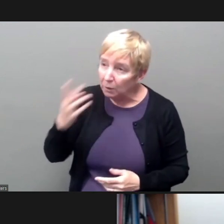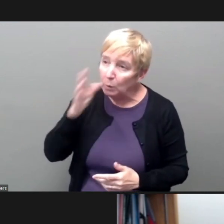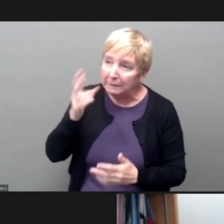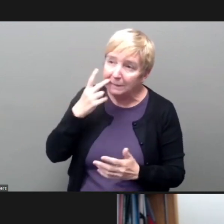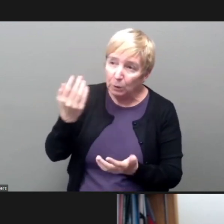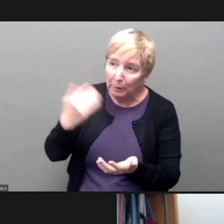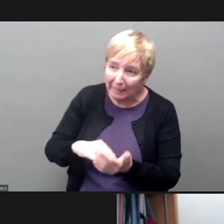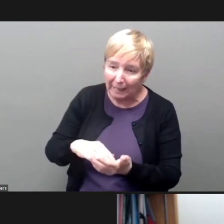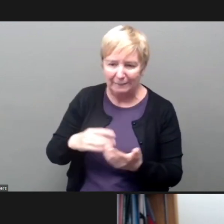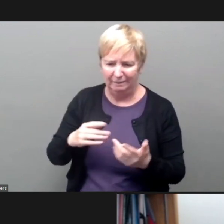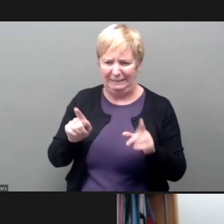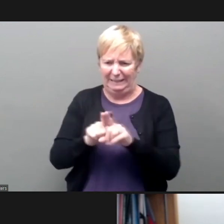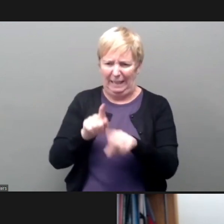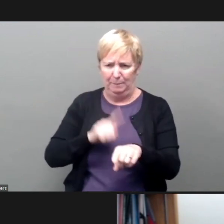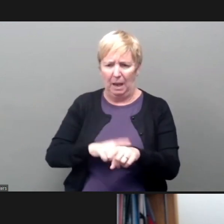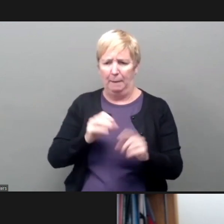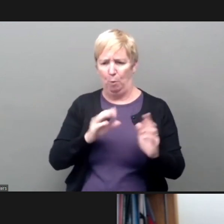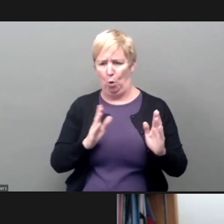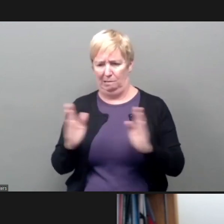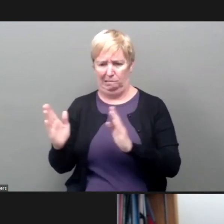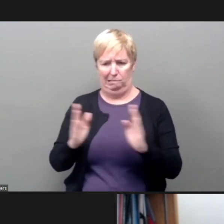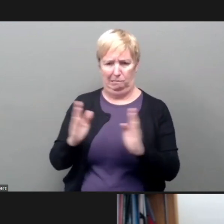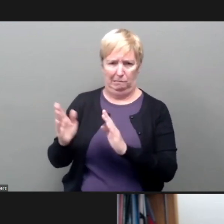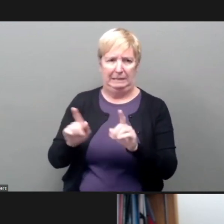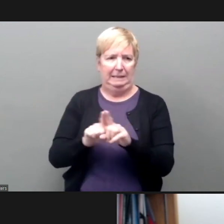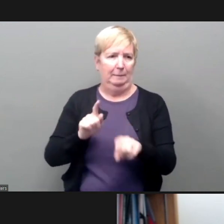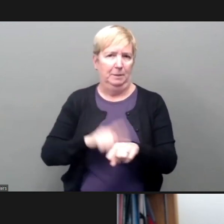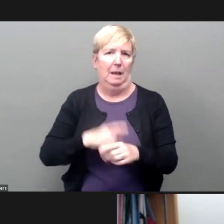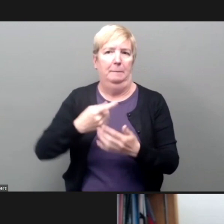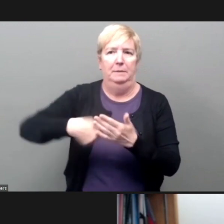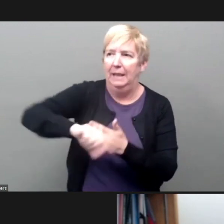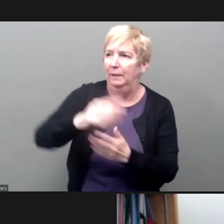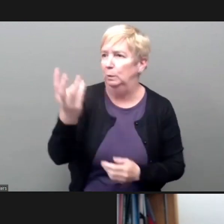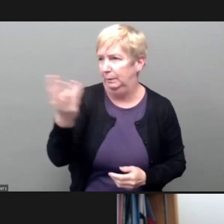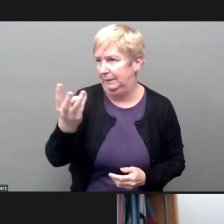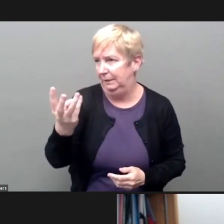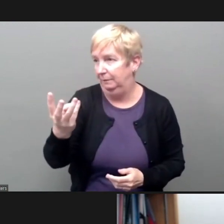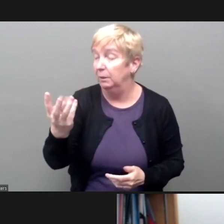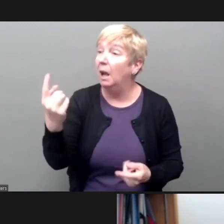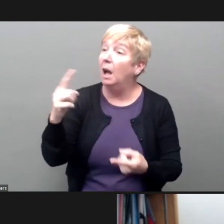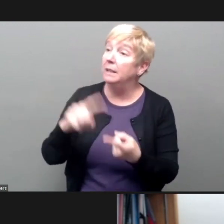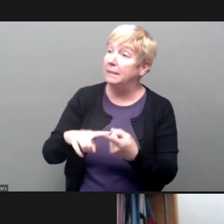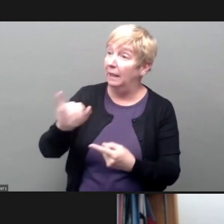or approximately the same time next Wednesday afternoon. And until then, thanks so much. Bye-bye.